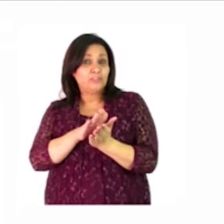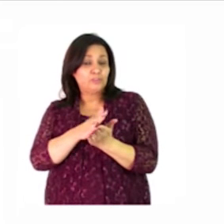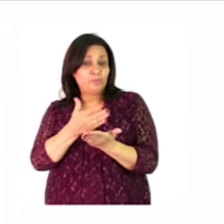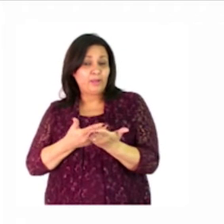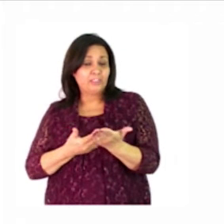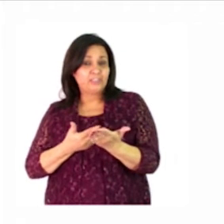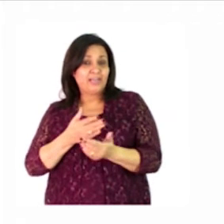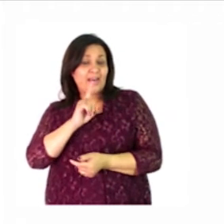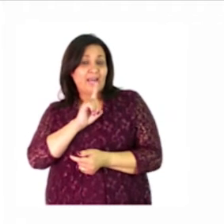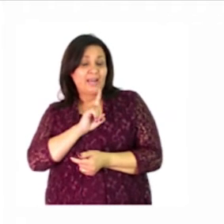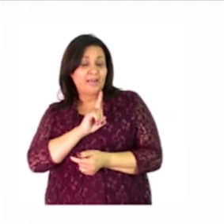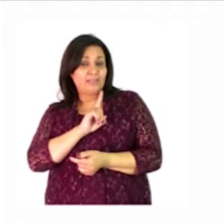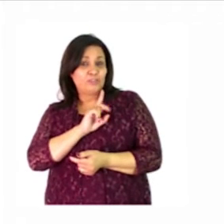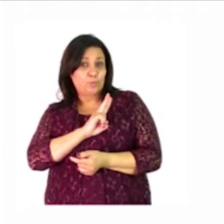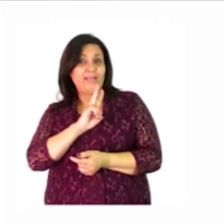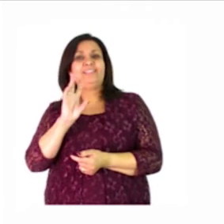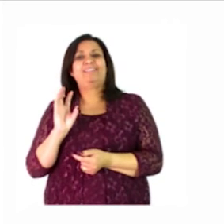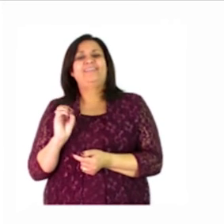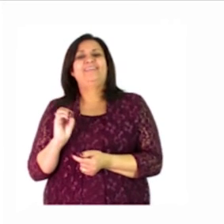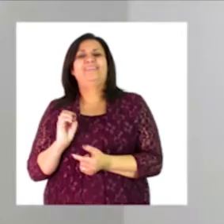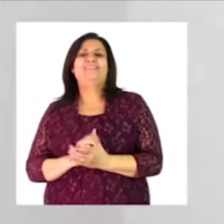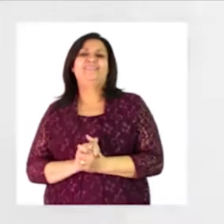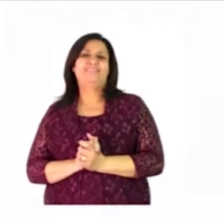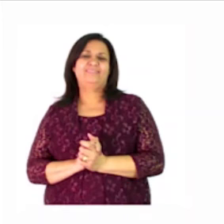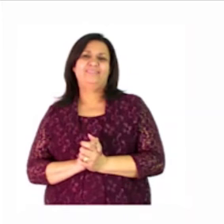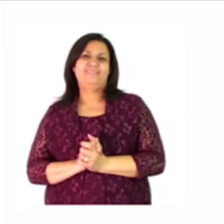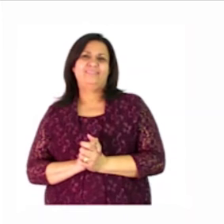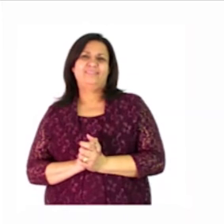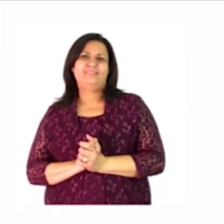19, let's turn to page 20.